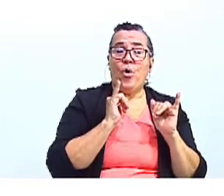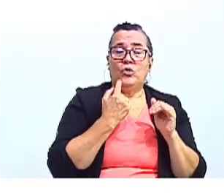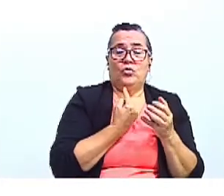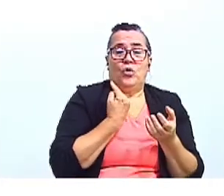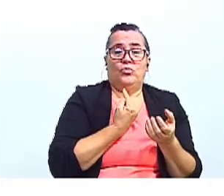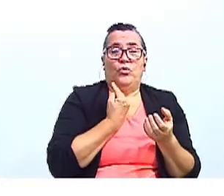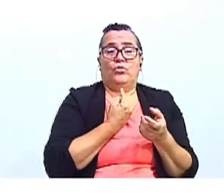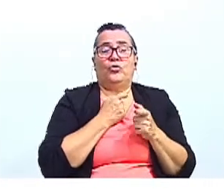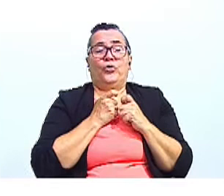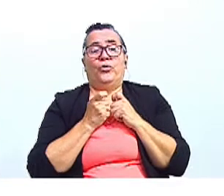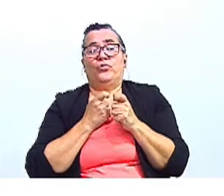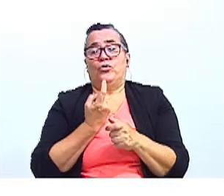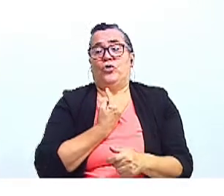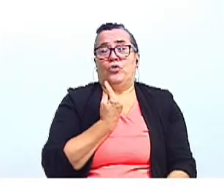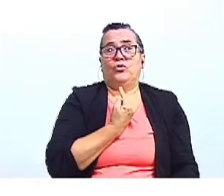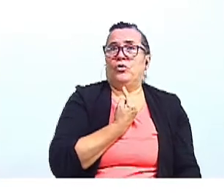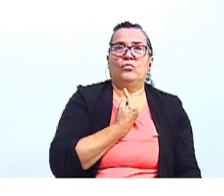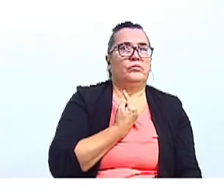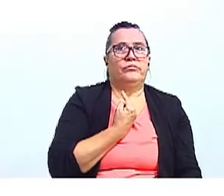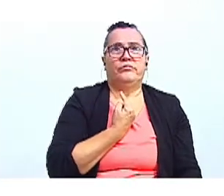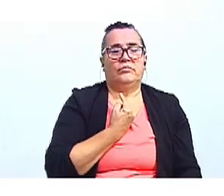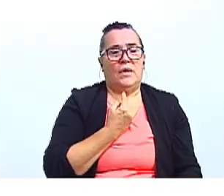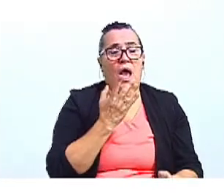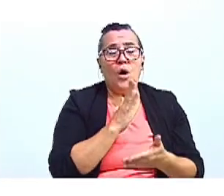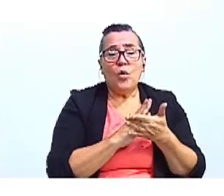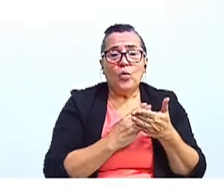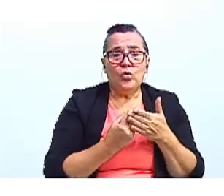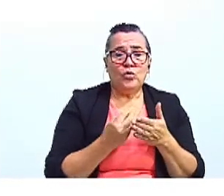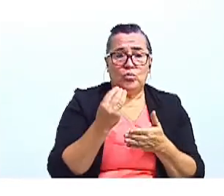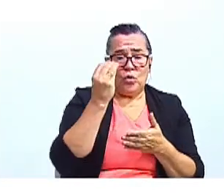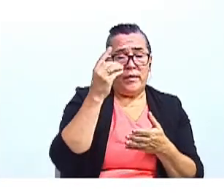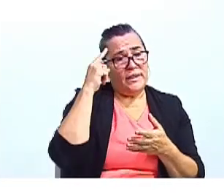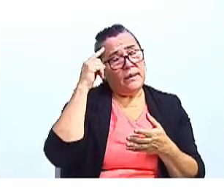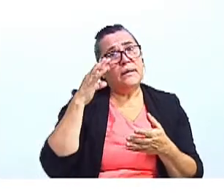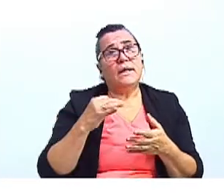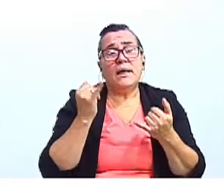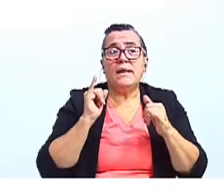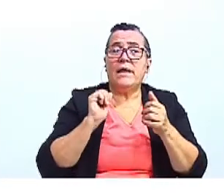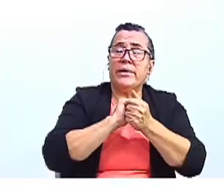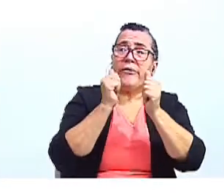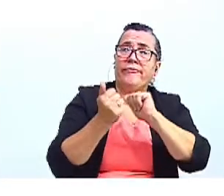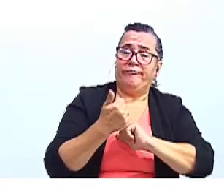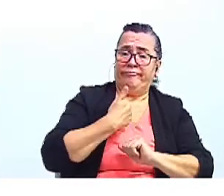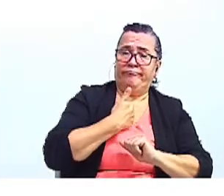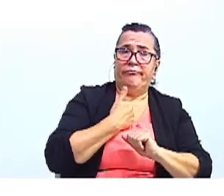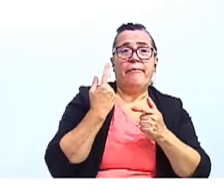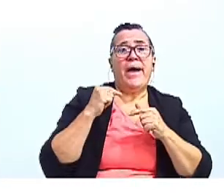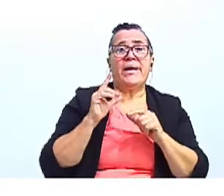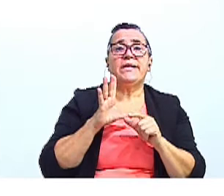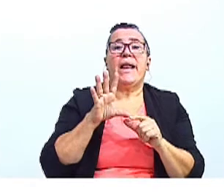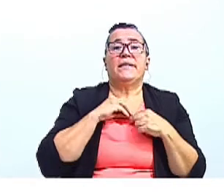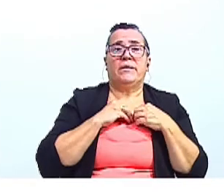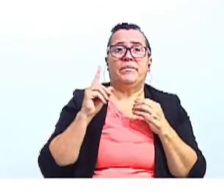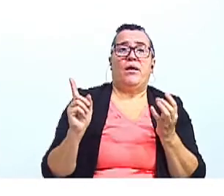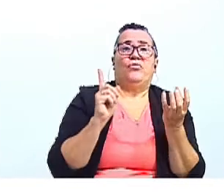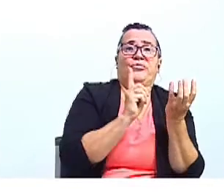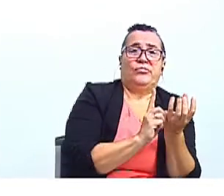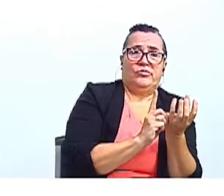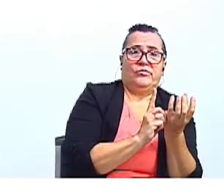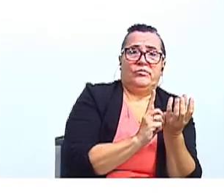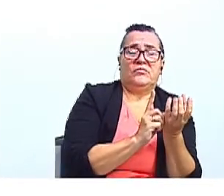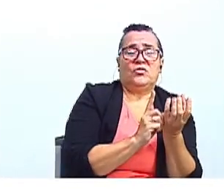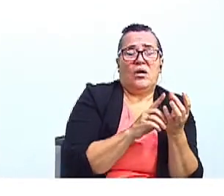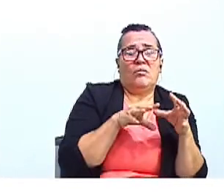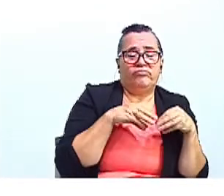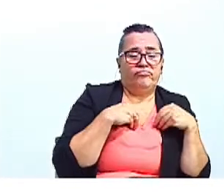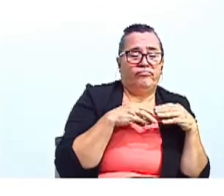yourself. Some kids feel they need to change who they are to be accepted by certain people.